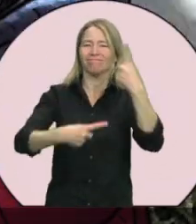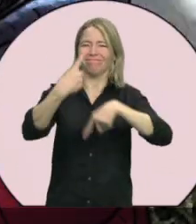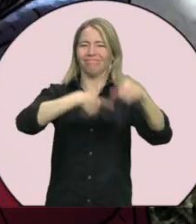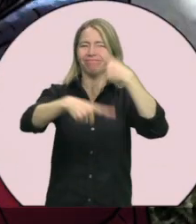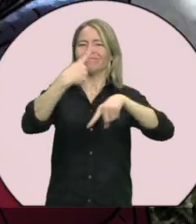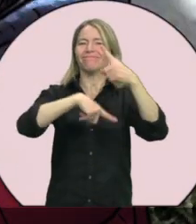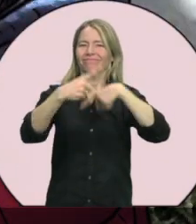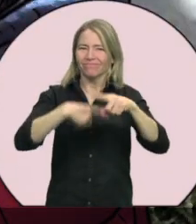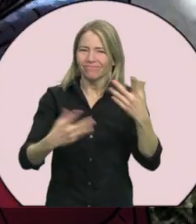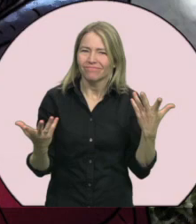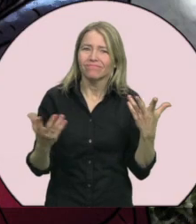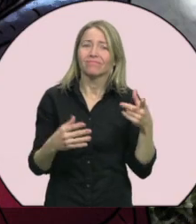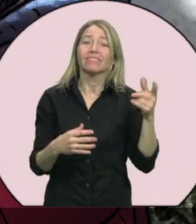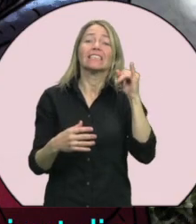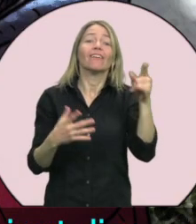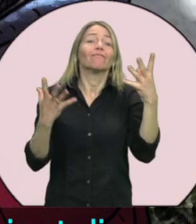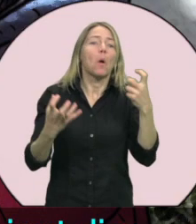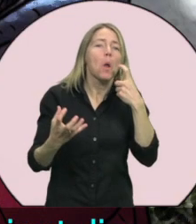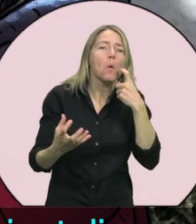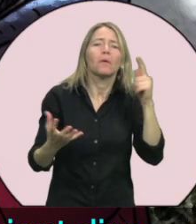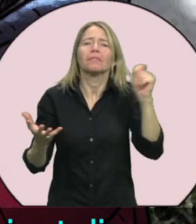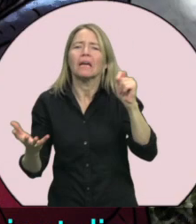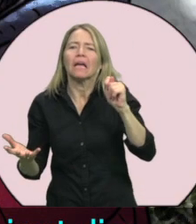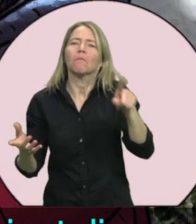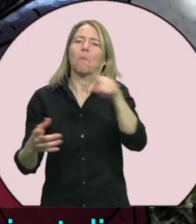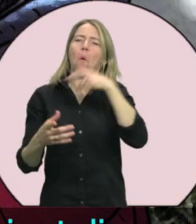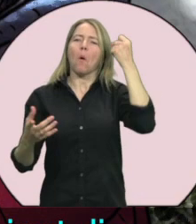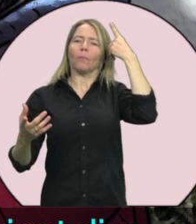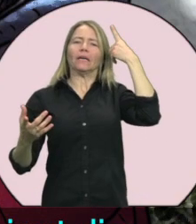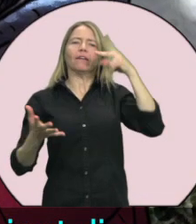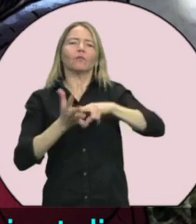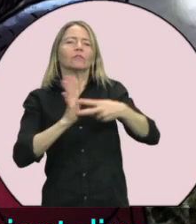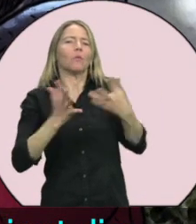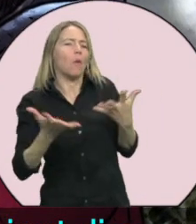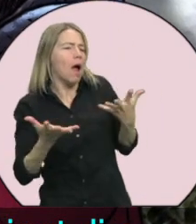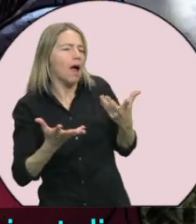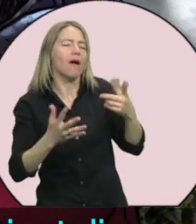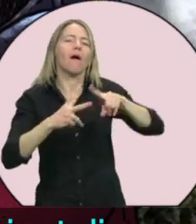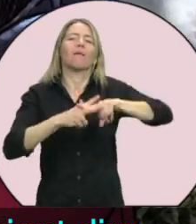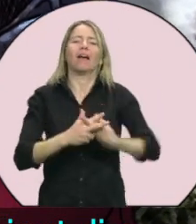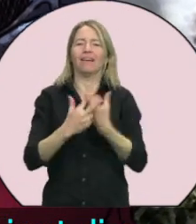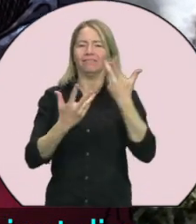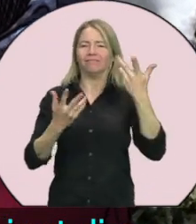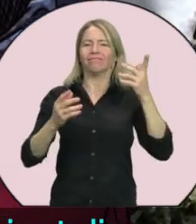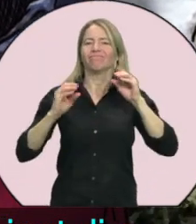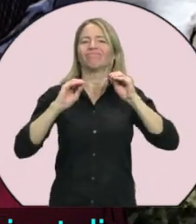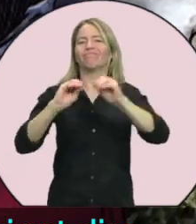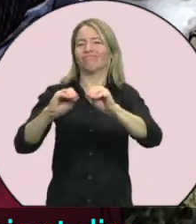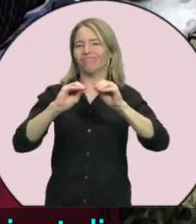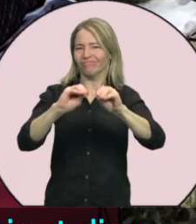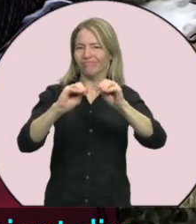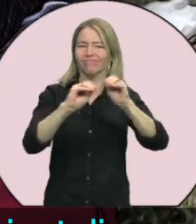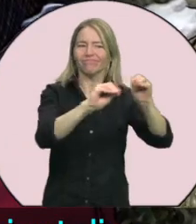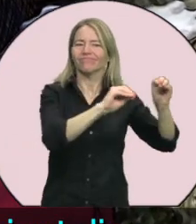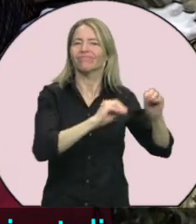she wanted water or tea. Awesome. And when they picked it up, what her signs were, then they started teaching